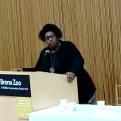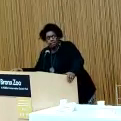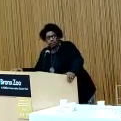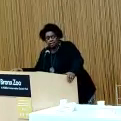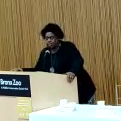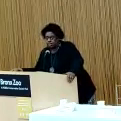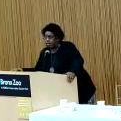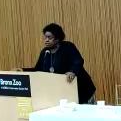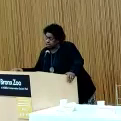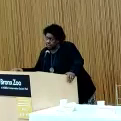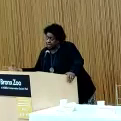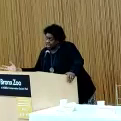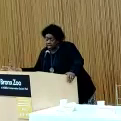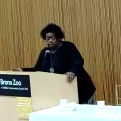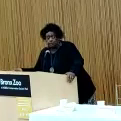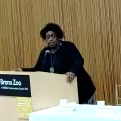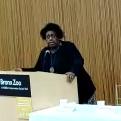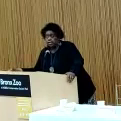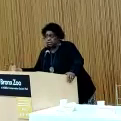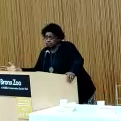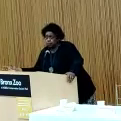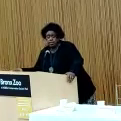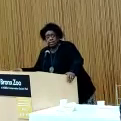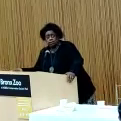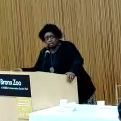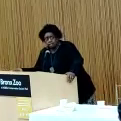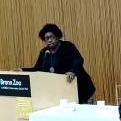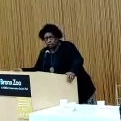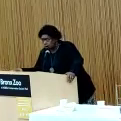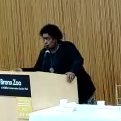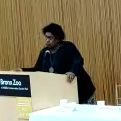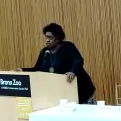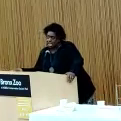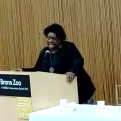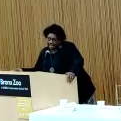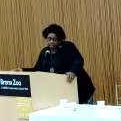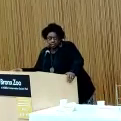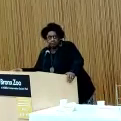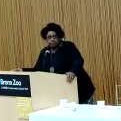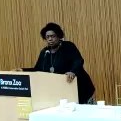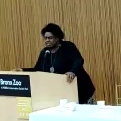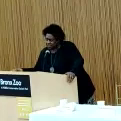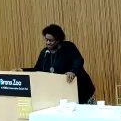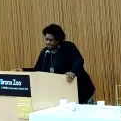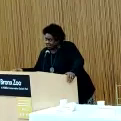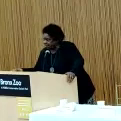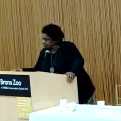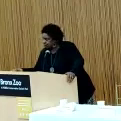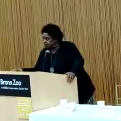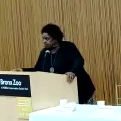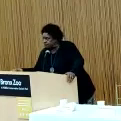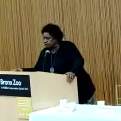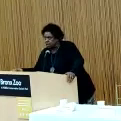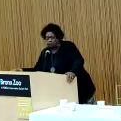call up another agent you say I have someone that wants to see your home they ask what's the last